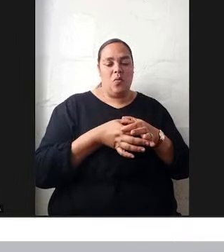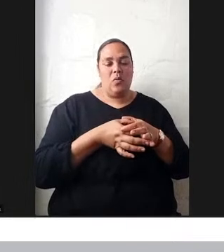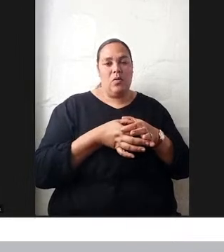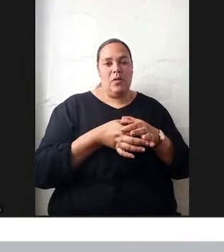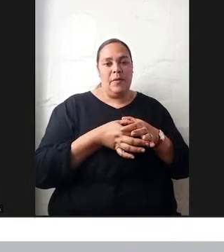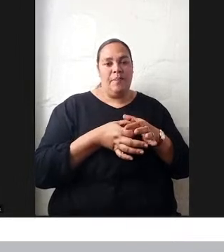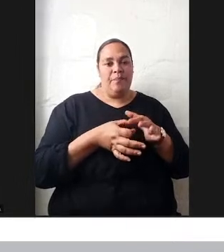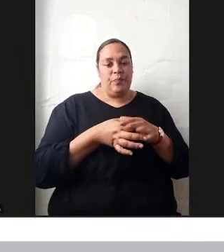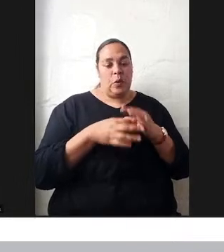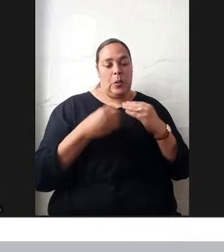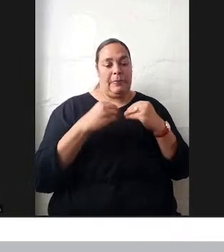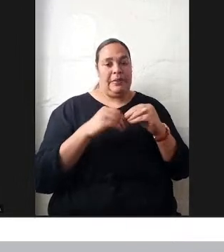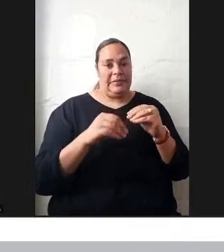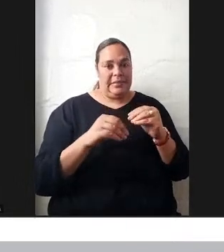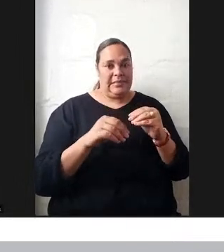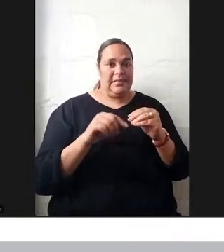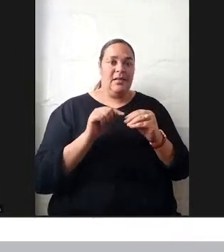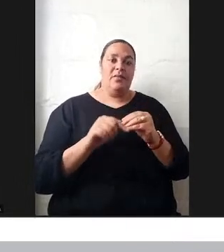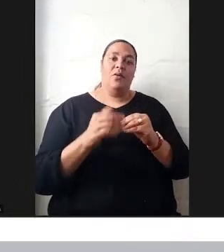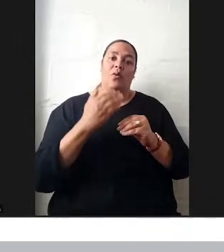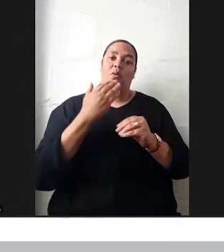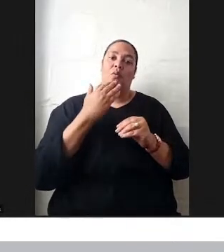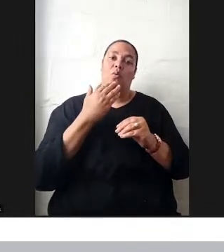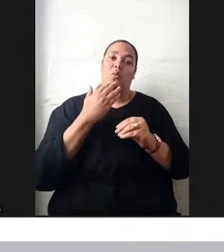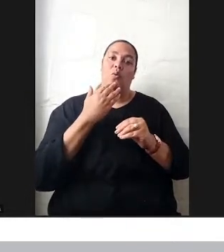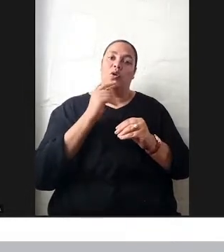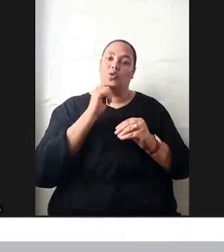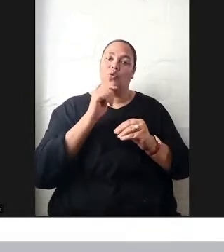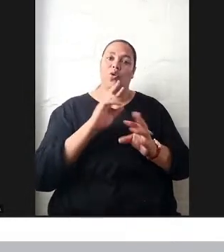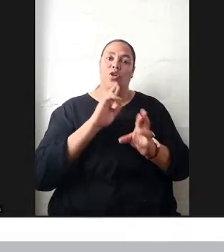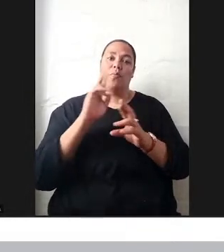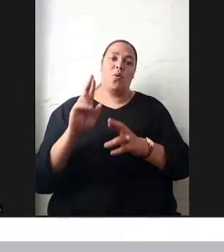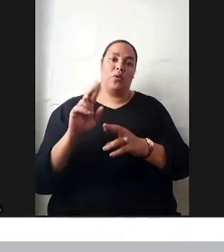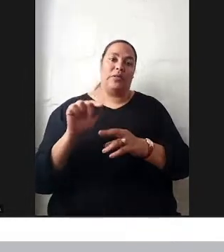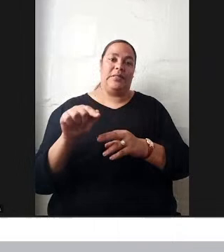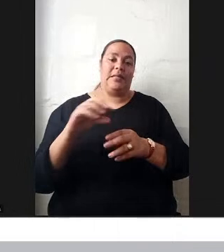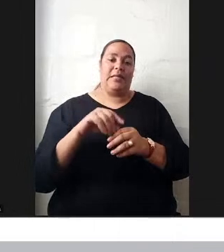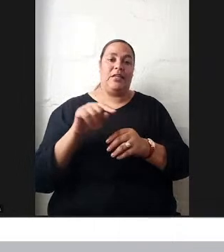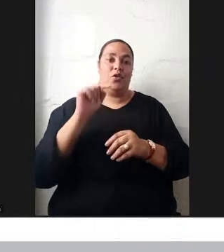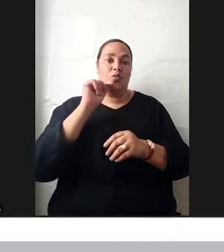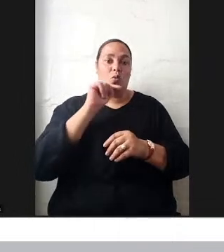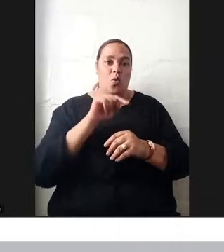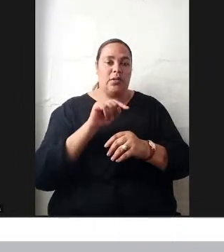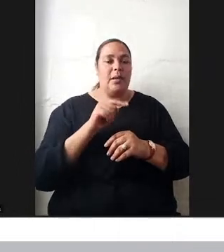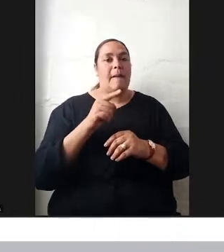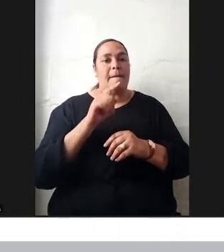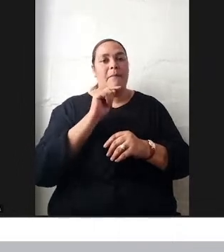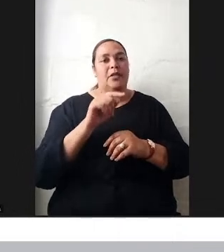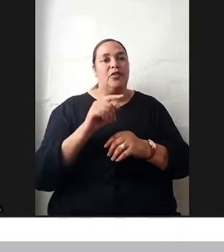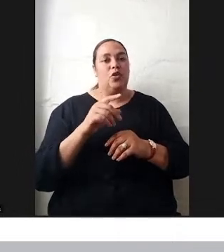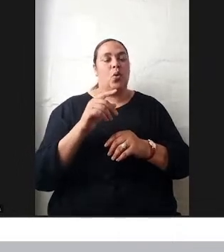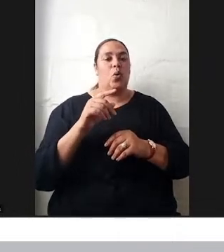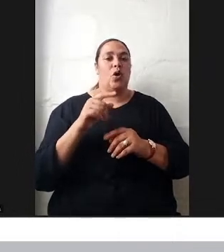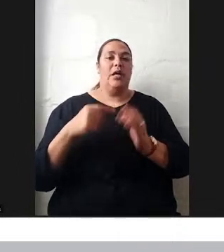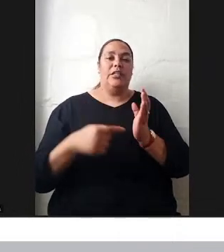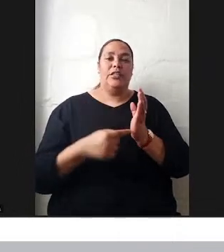industries that actually are reported on in this quarter, you know, is your digital with almost